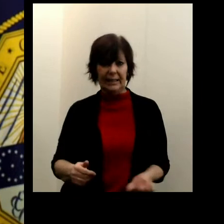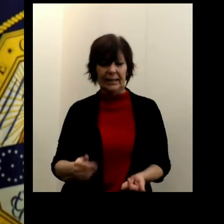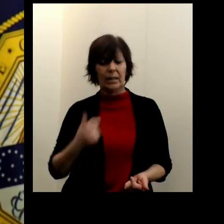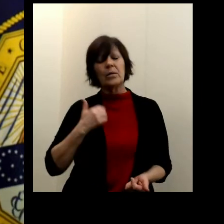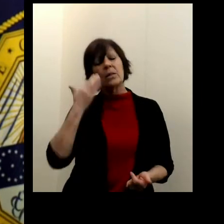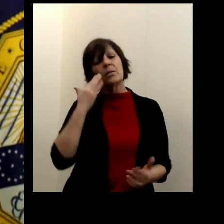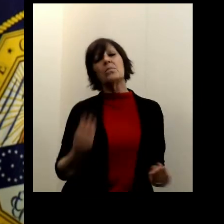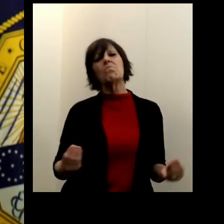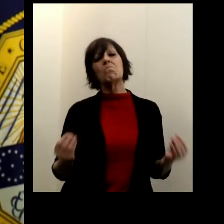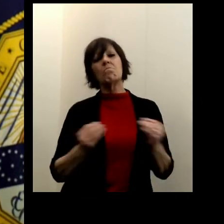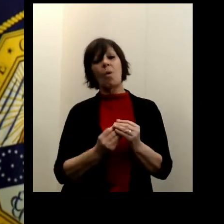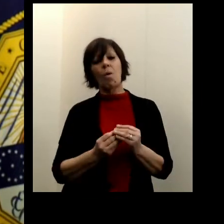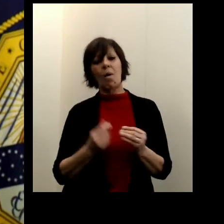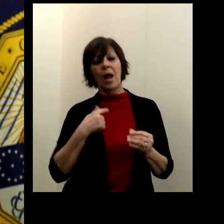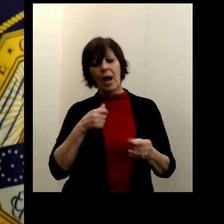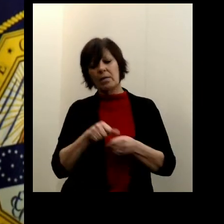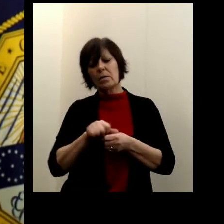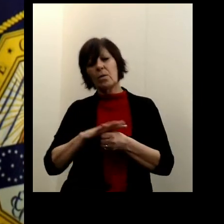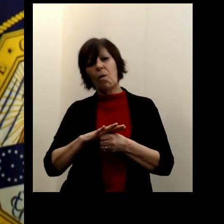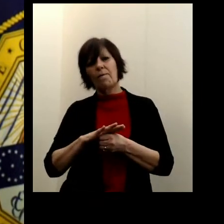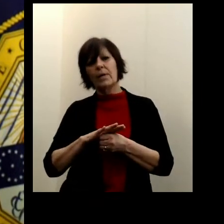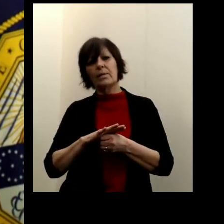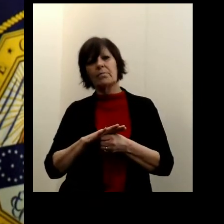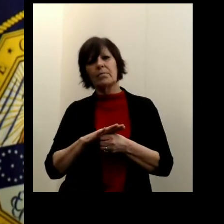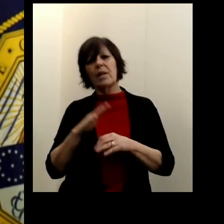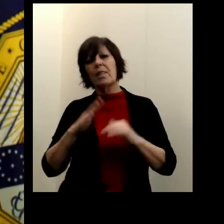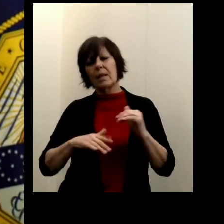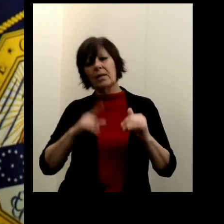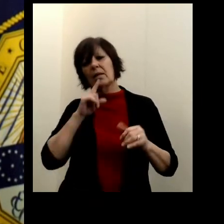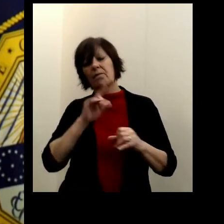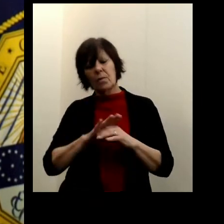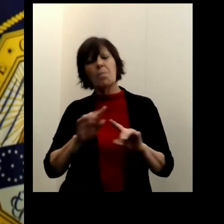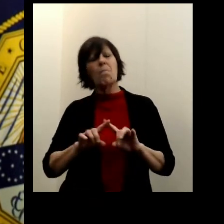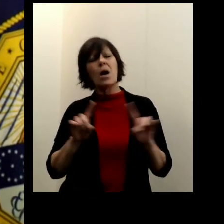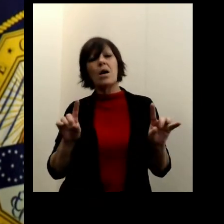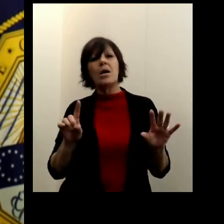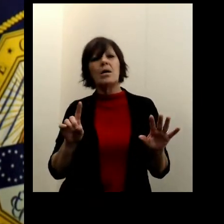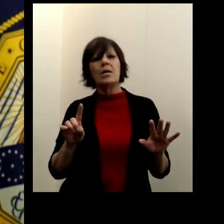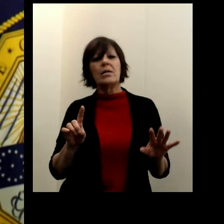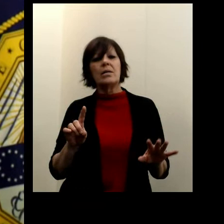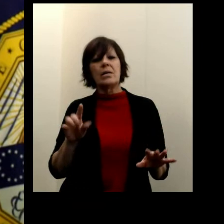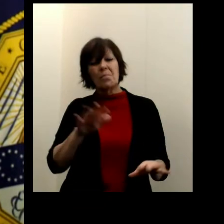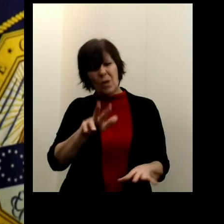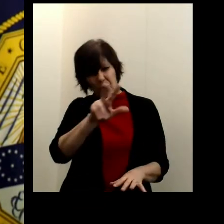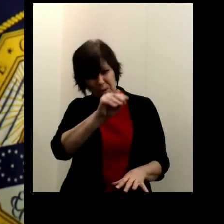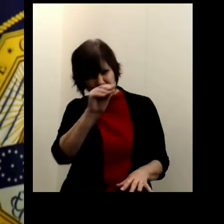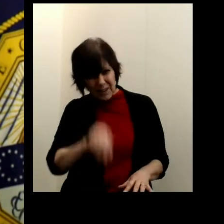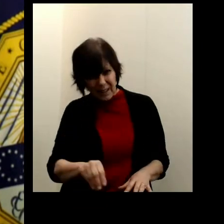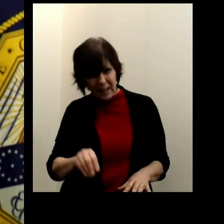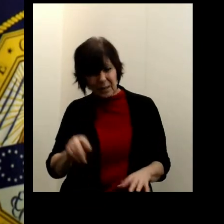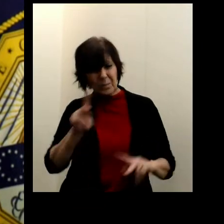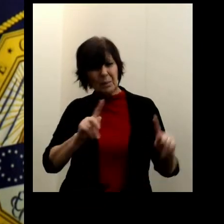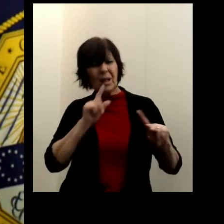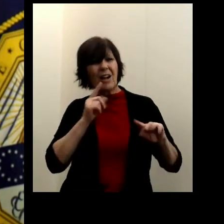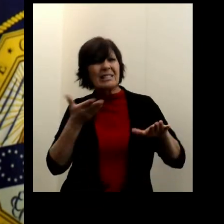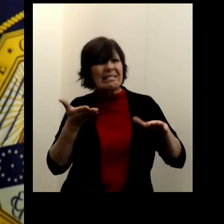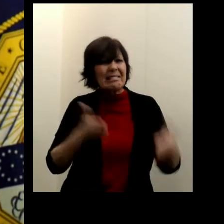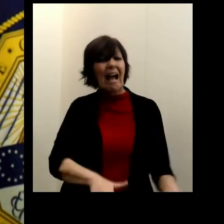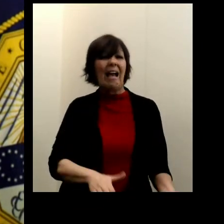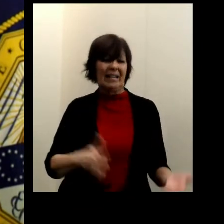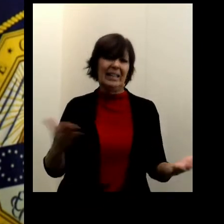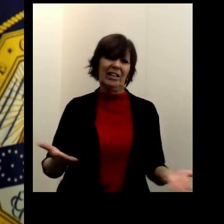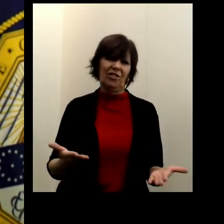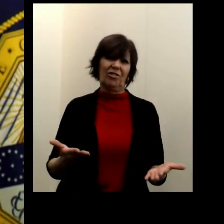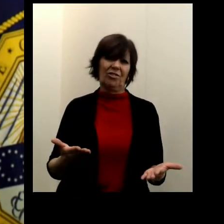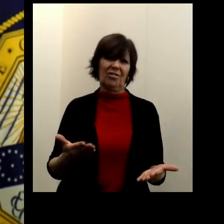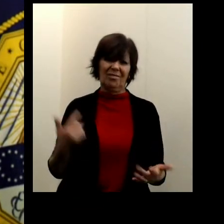more individuals who actually had COVID-19 than we've confirmed, but more than 1,000 people have died in Erie County